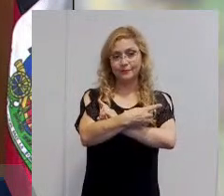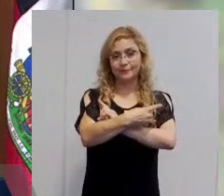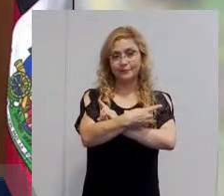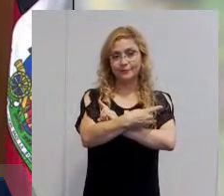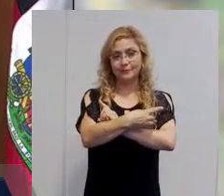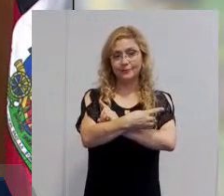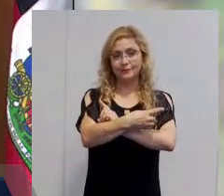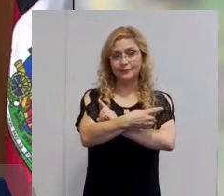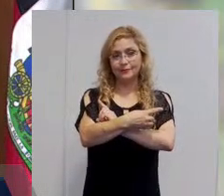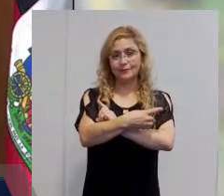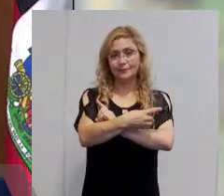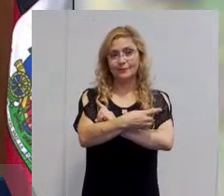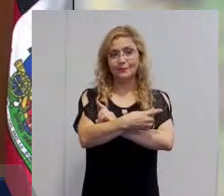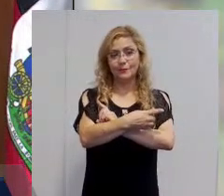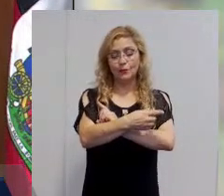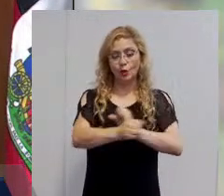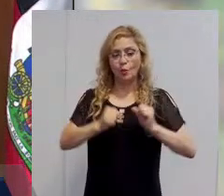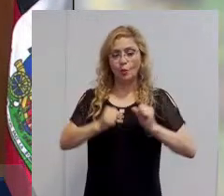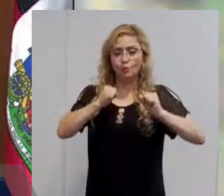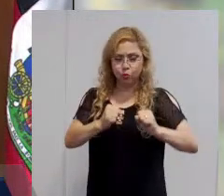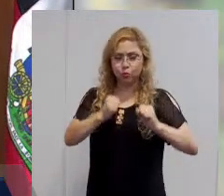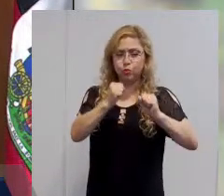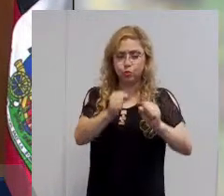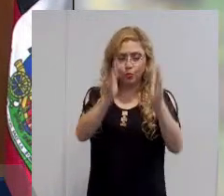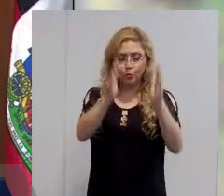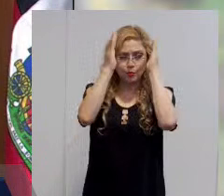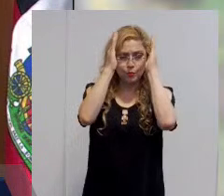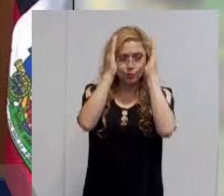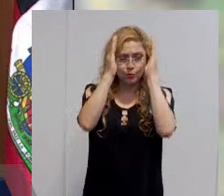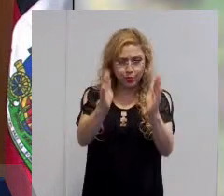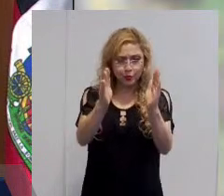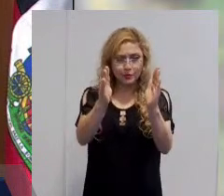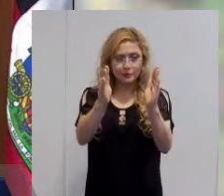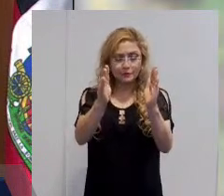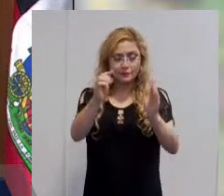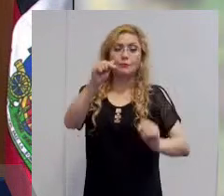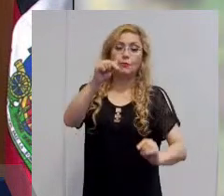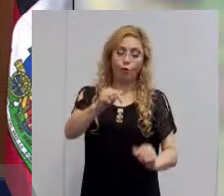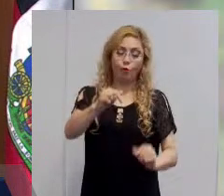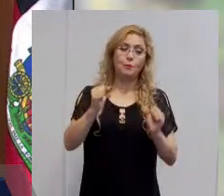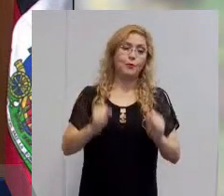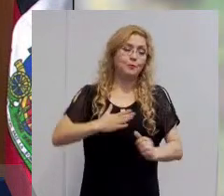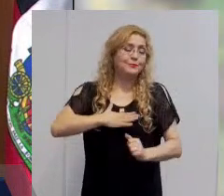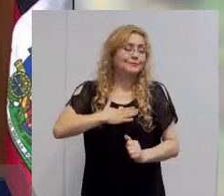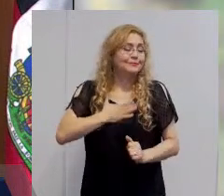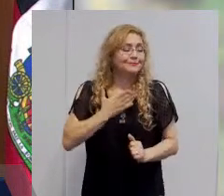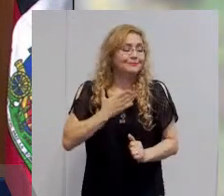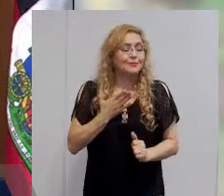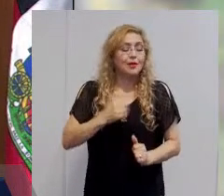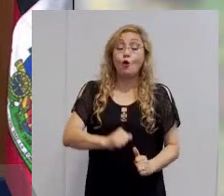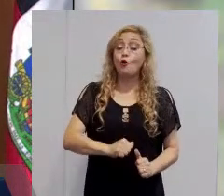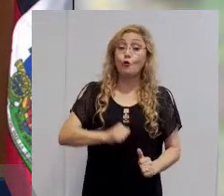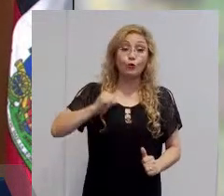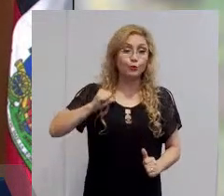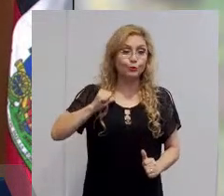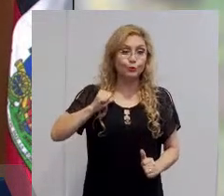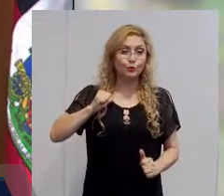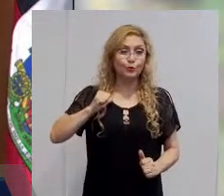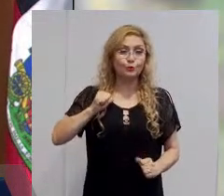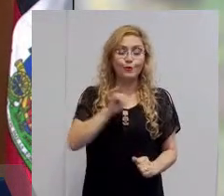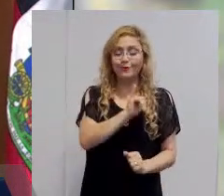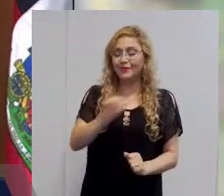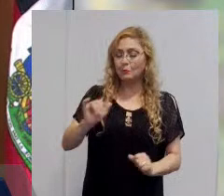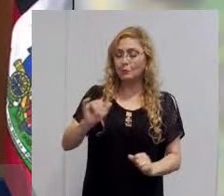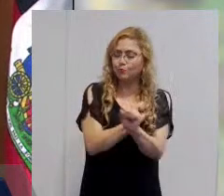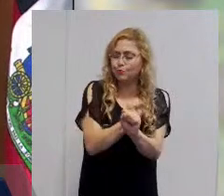during this crisis was resilient. And today, as a result, we should all be very proud